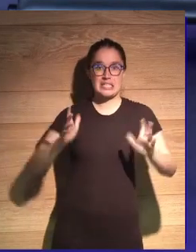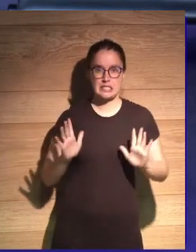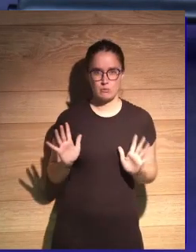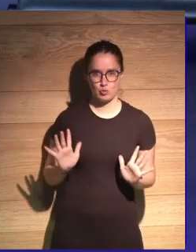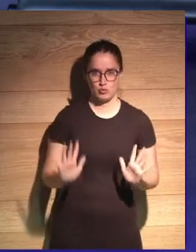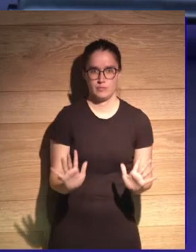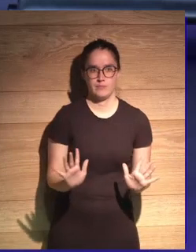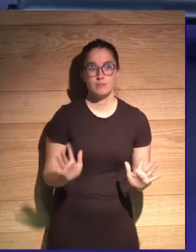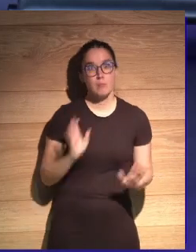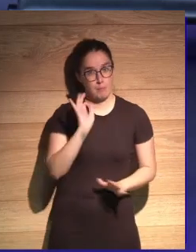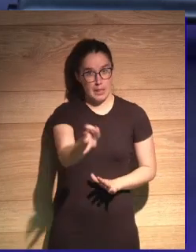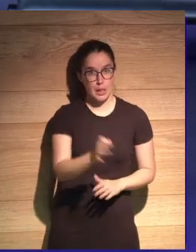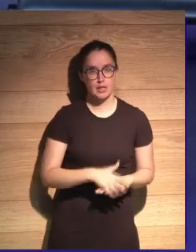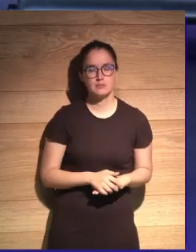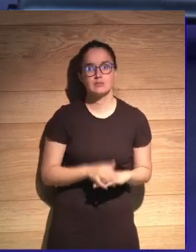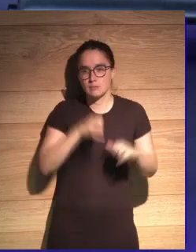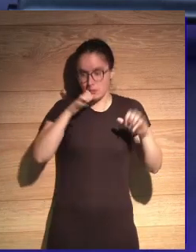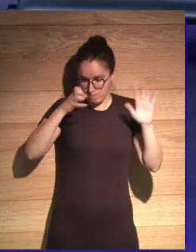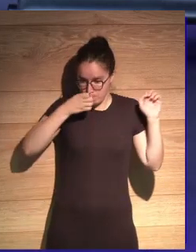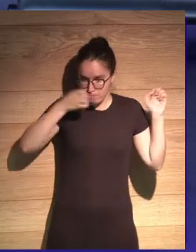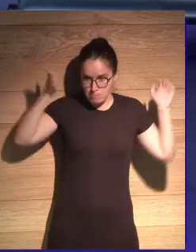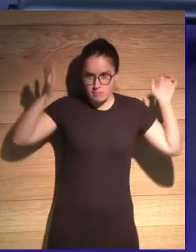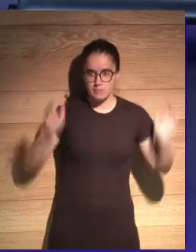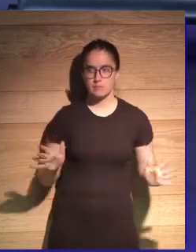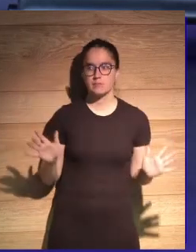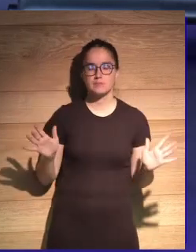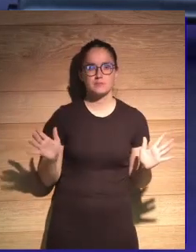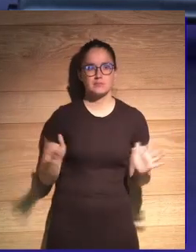long term of thoughts that are aggressive and violent.